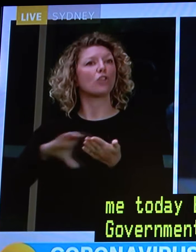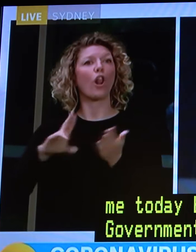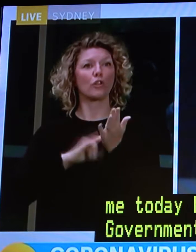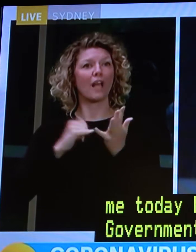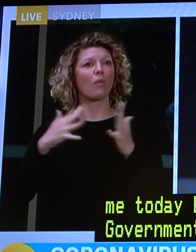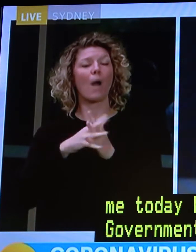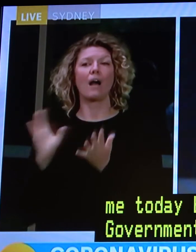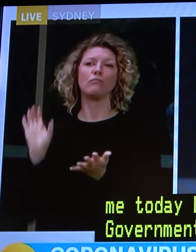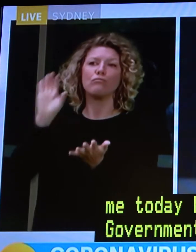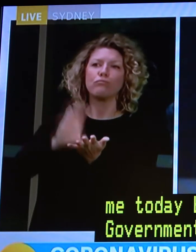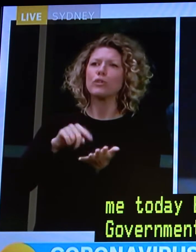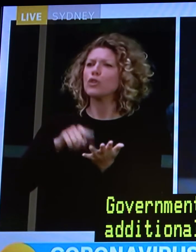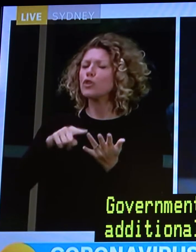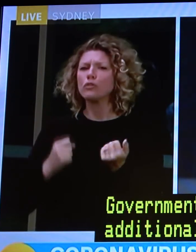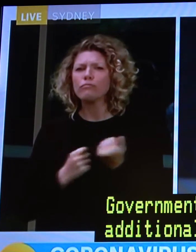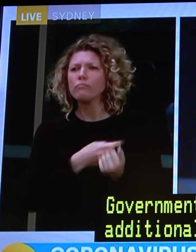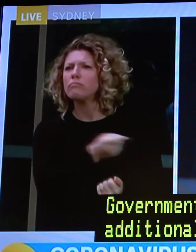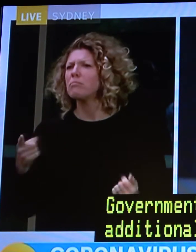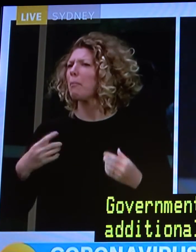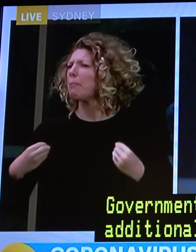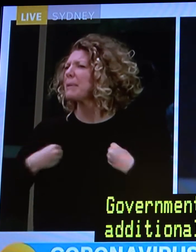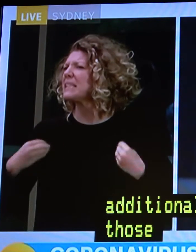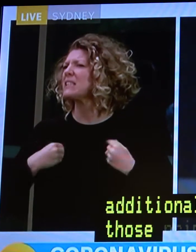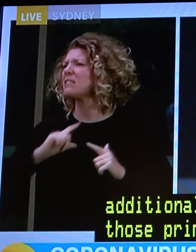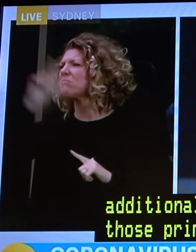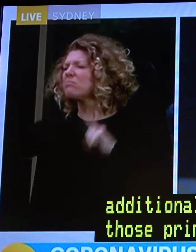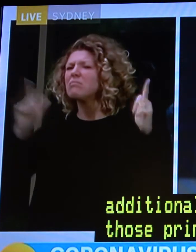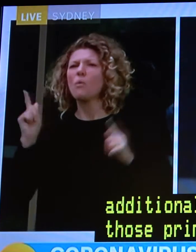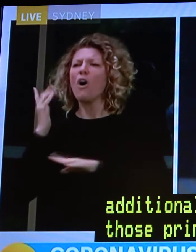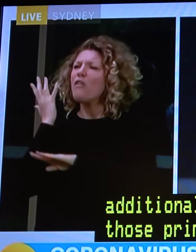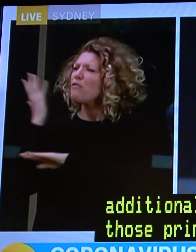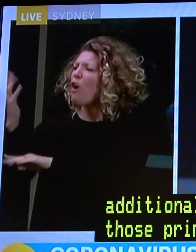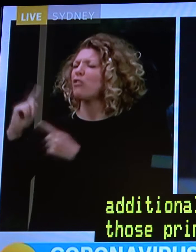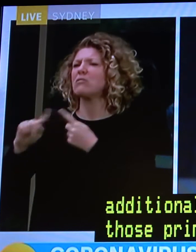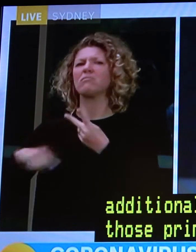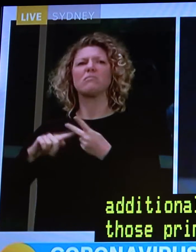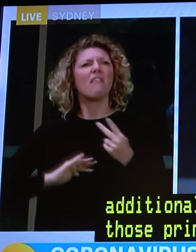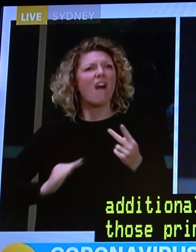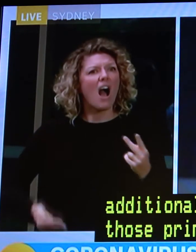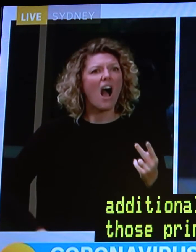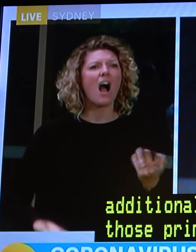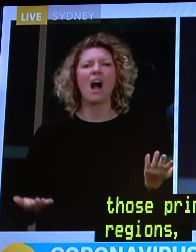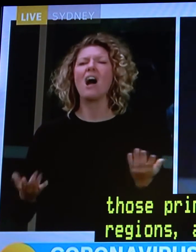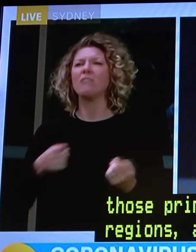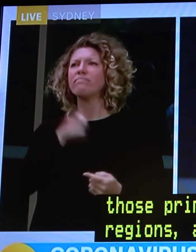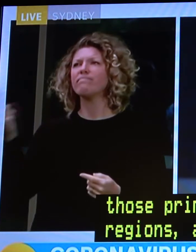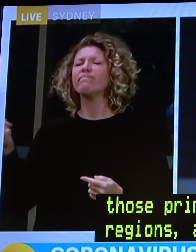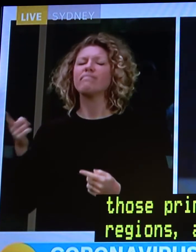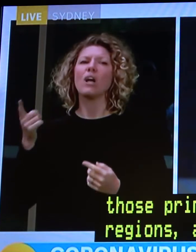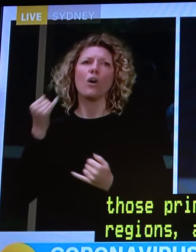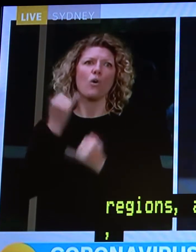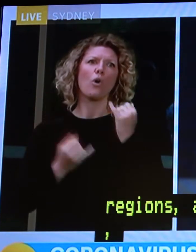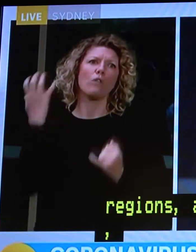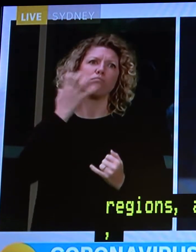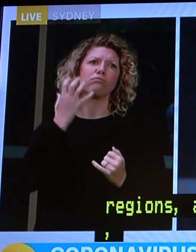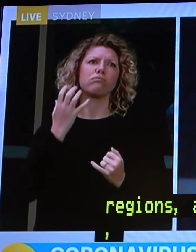those primary industries in our regions, agriculture, forestry, etc., especially those communities heavily impacted by the bushfires, because we